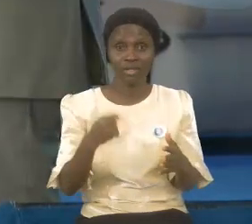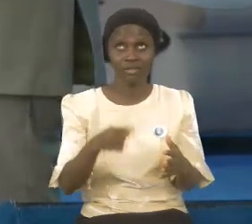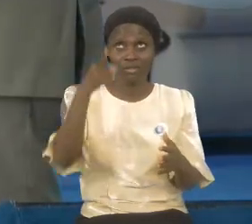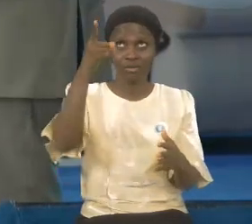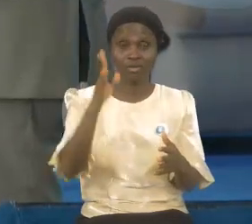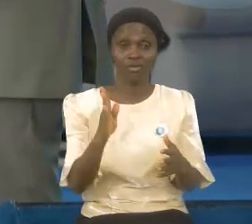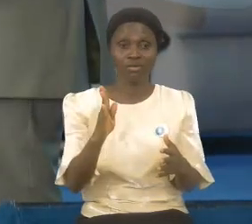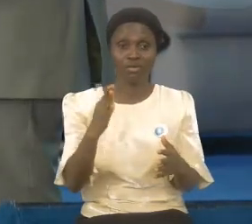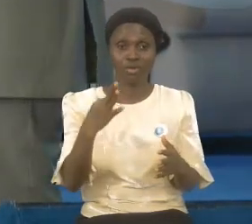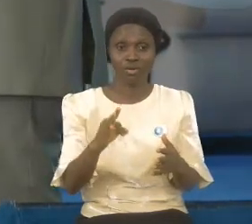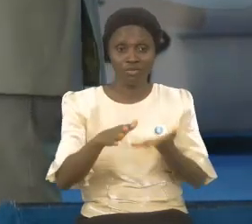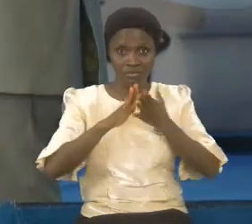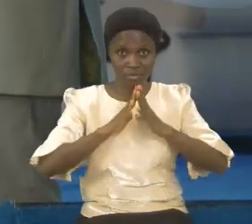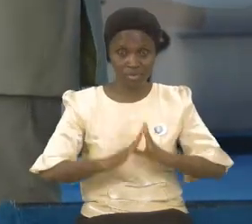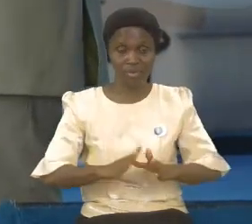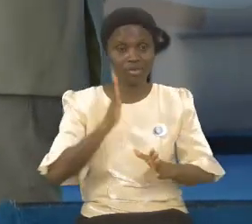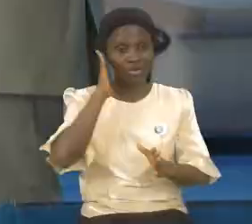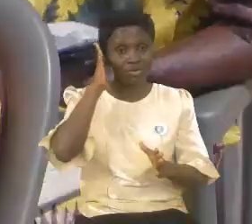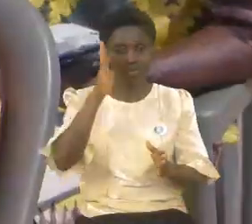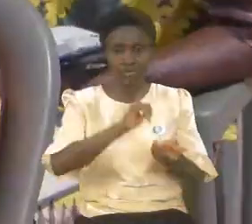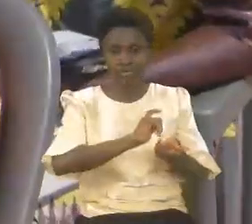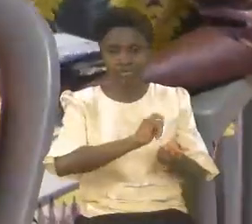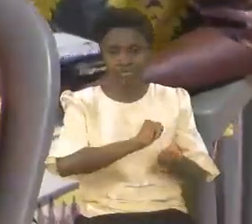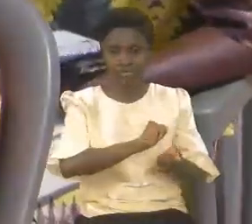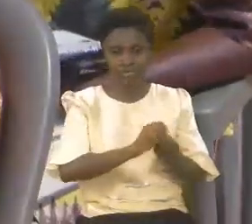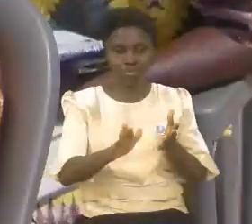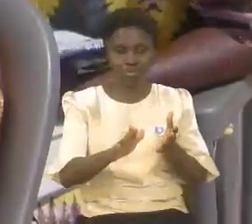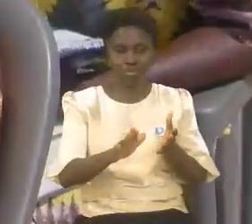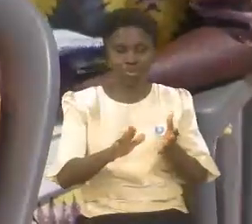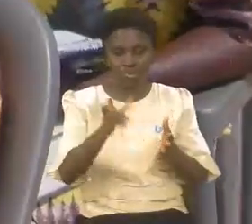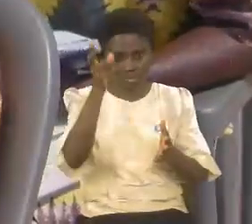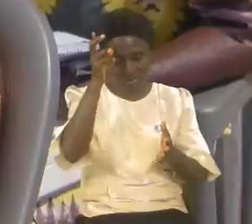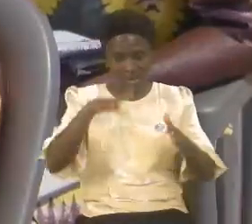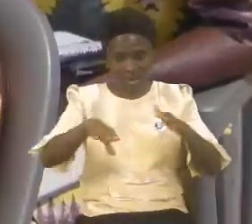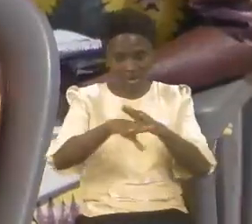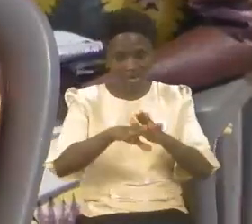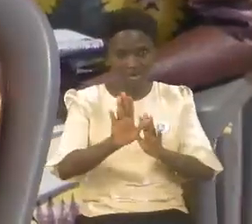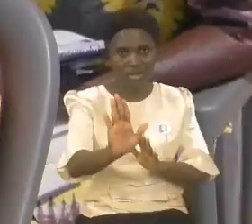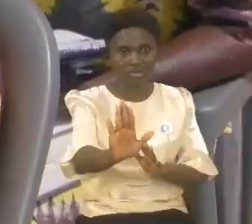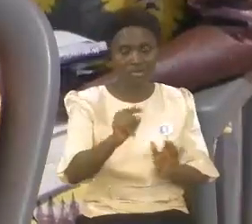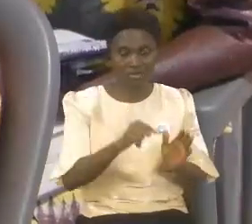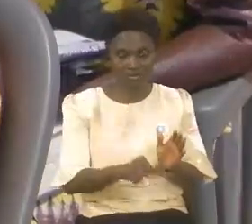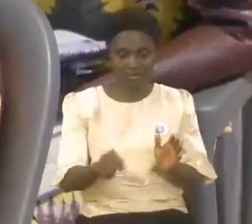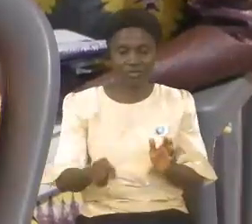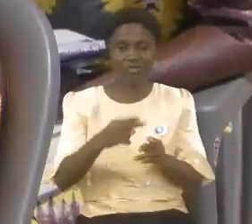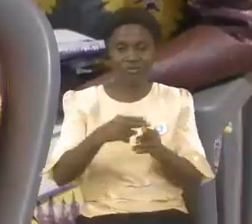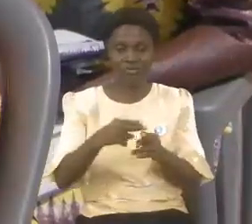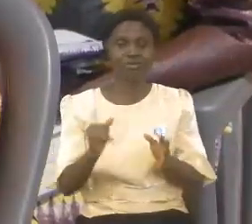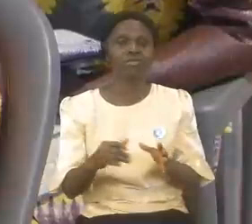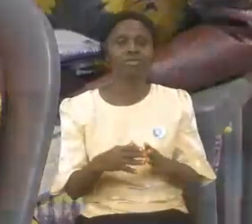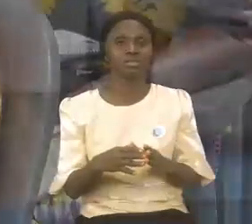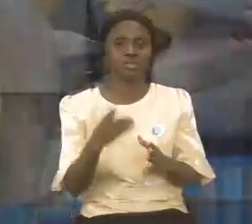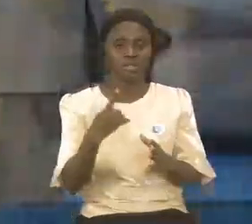peace shall bruise Satan under your feet shortly. Amen. The grace of our Lord Jesus